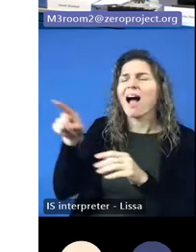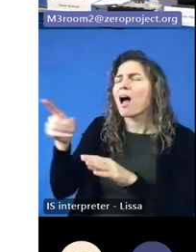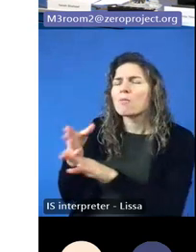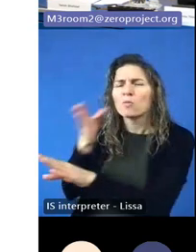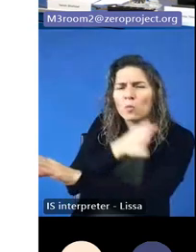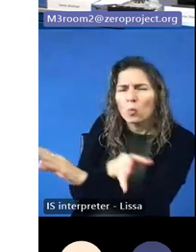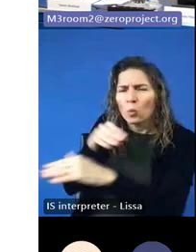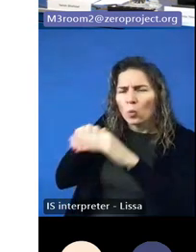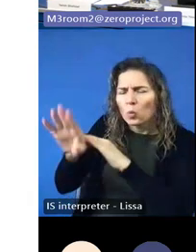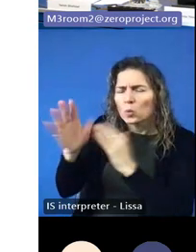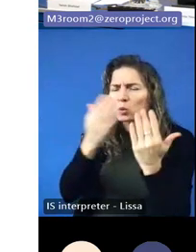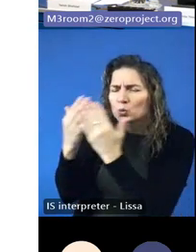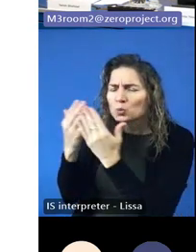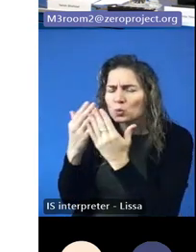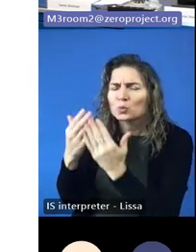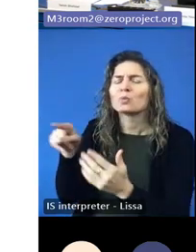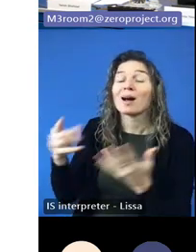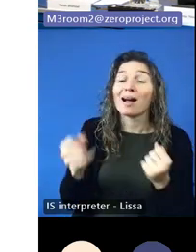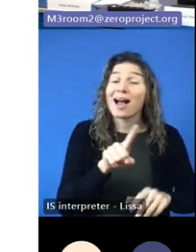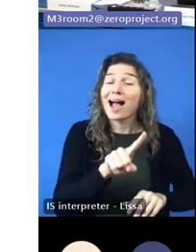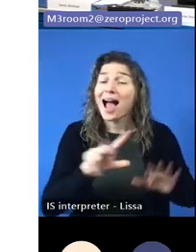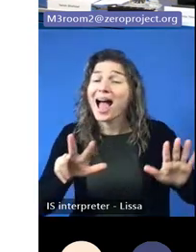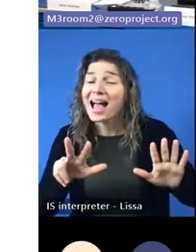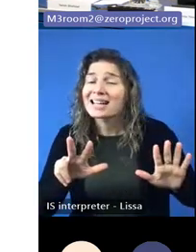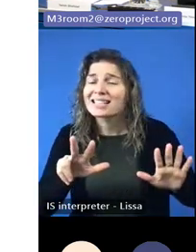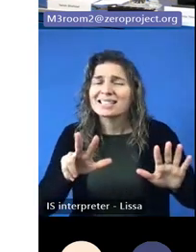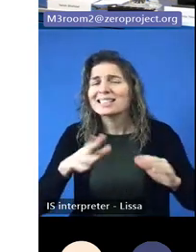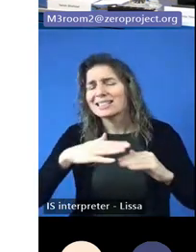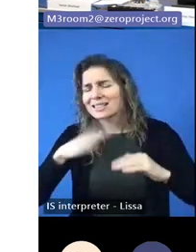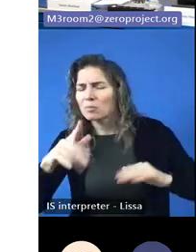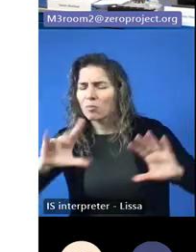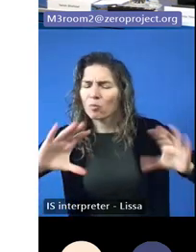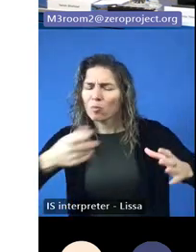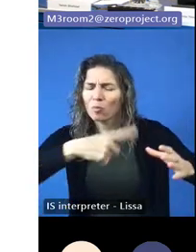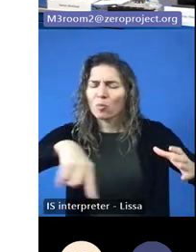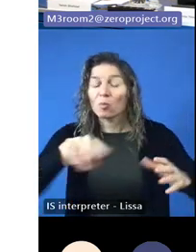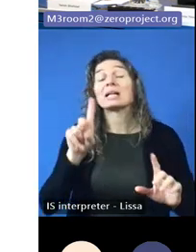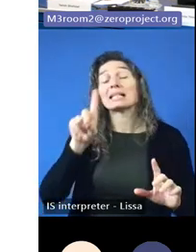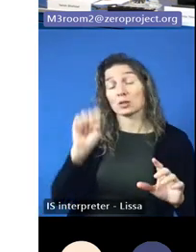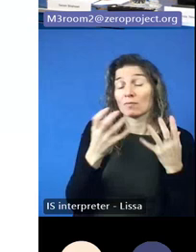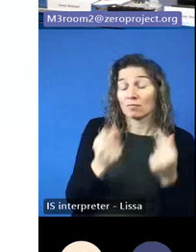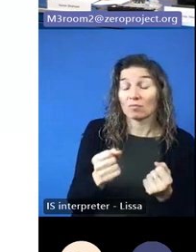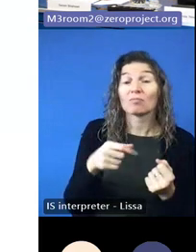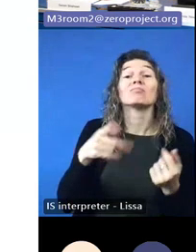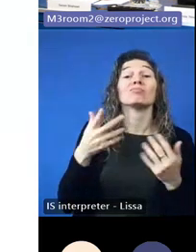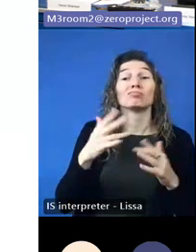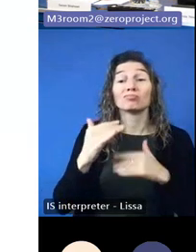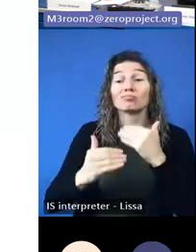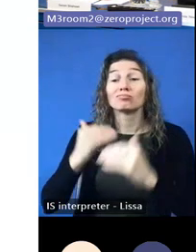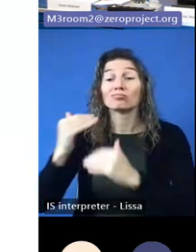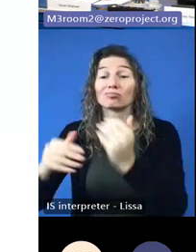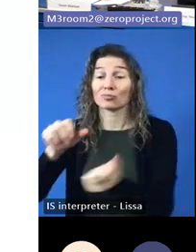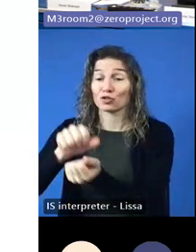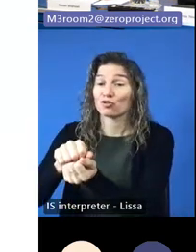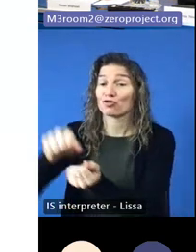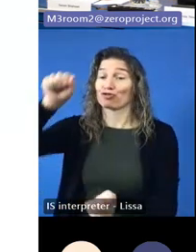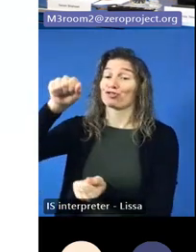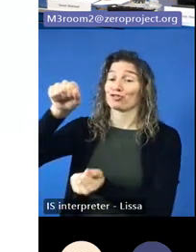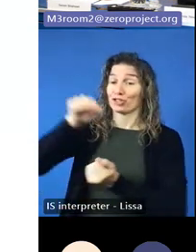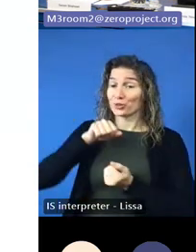80 plus adorable children with Down syndrome have graduated from this program. Due to these early interventions